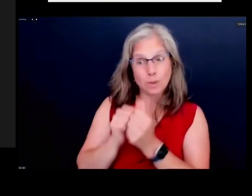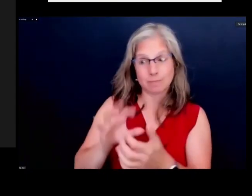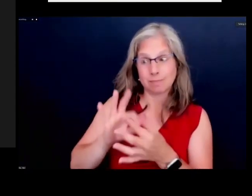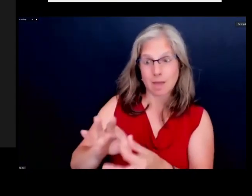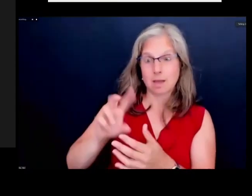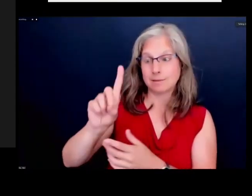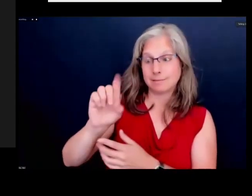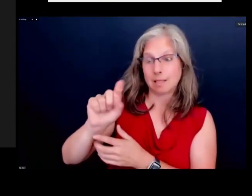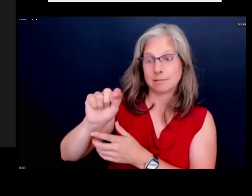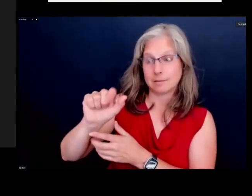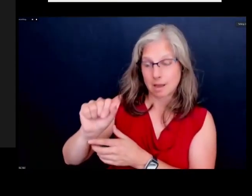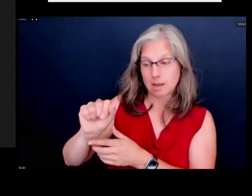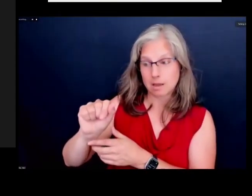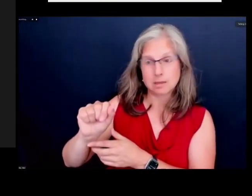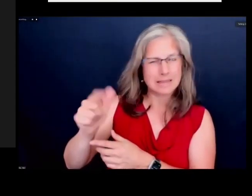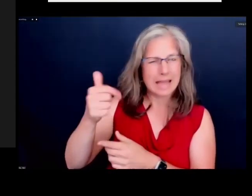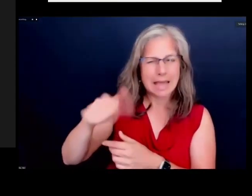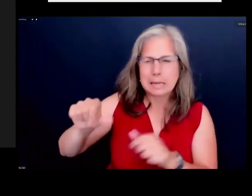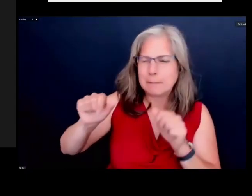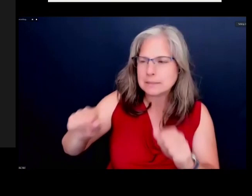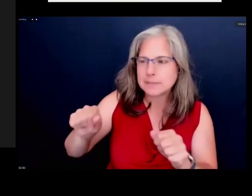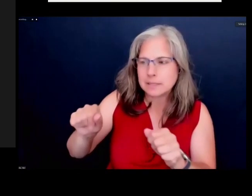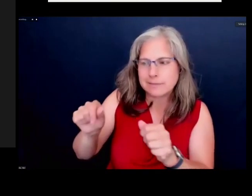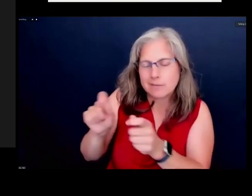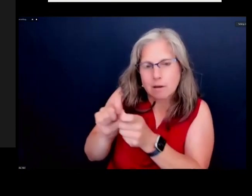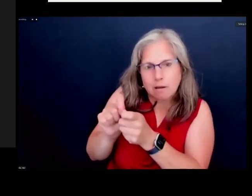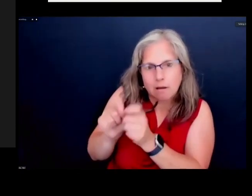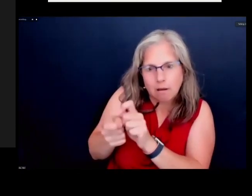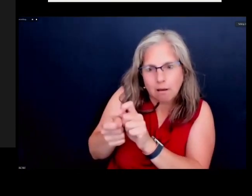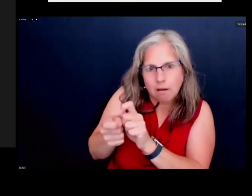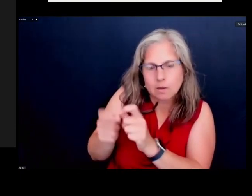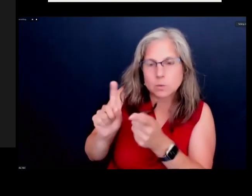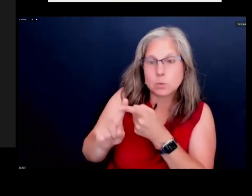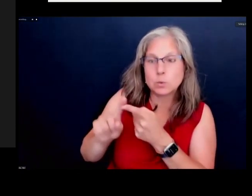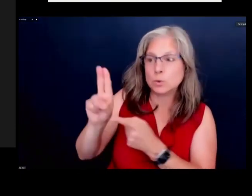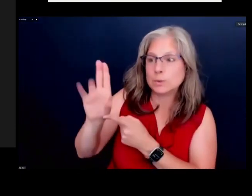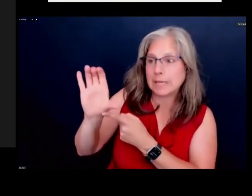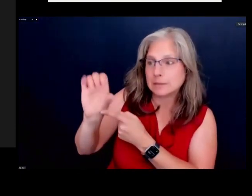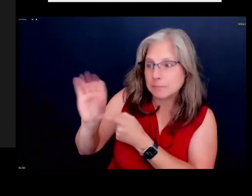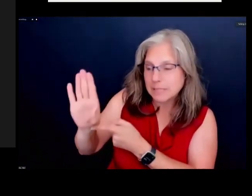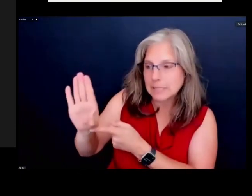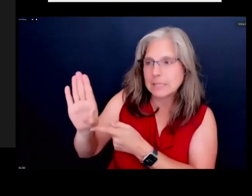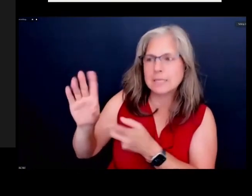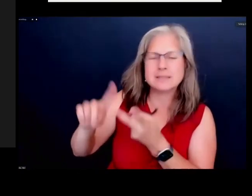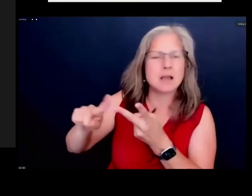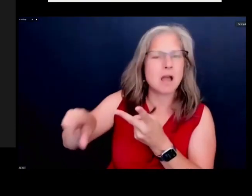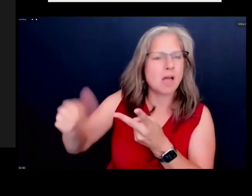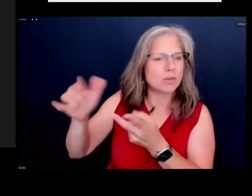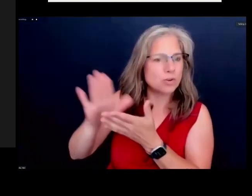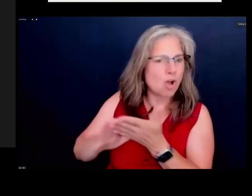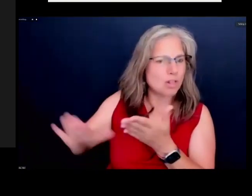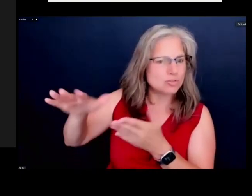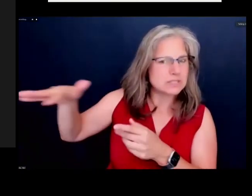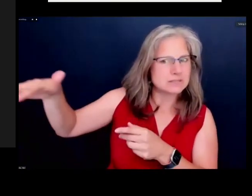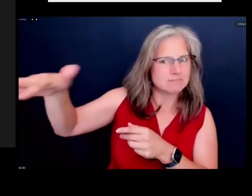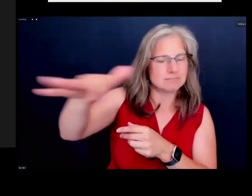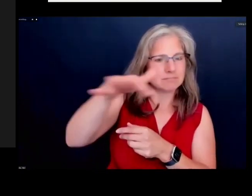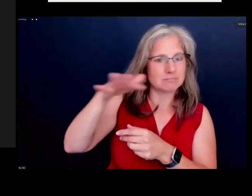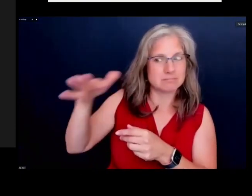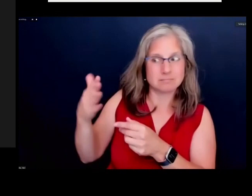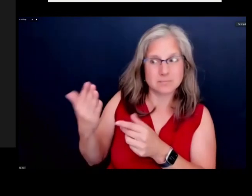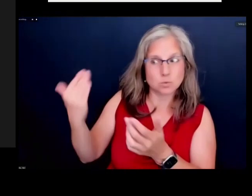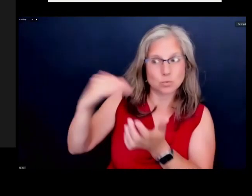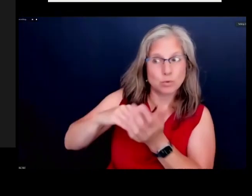there any possibility of alterations to UCSB and any other colleges